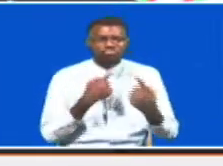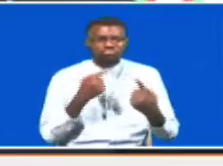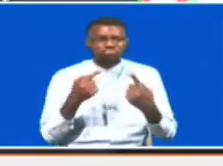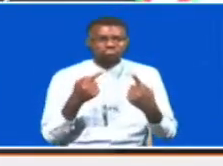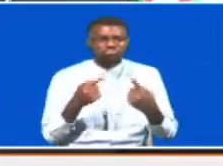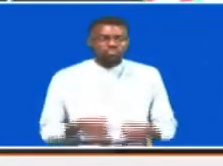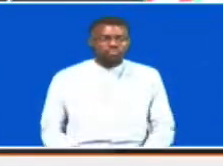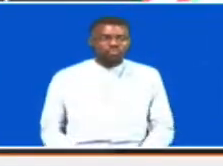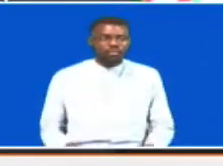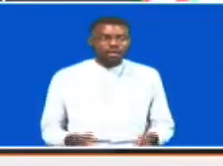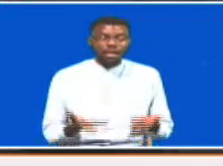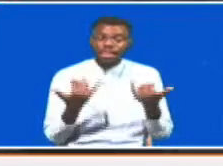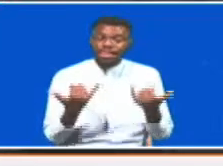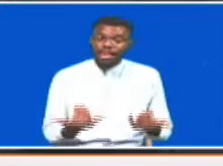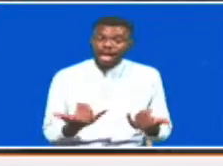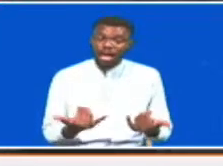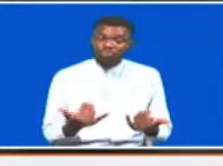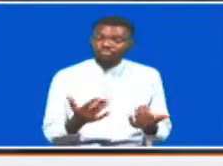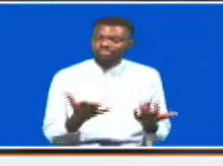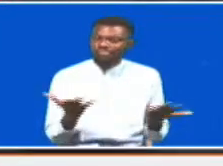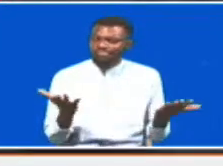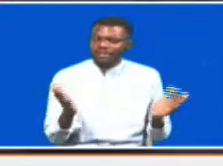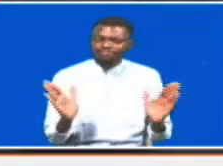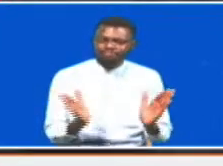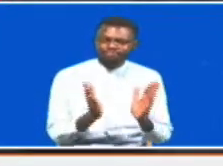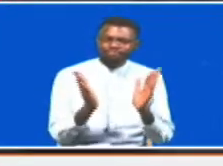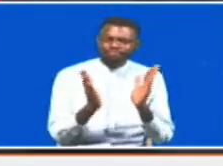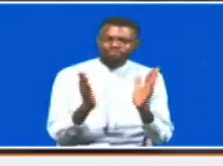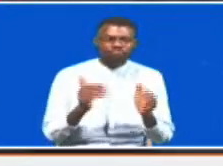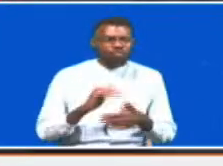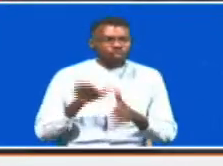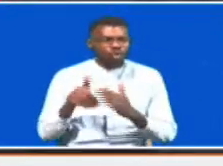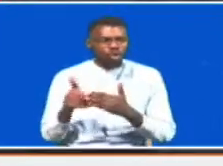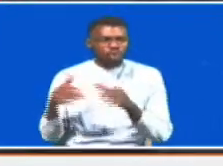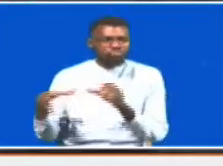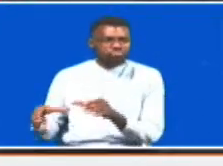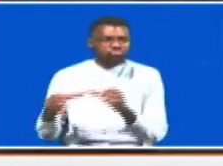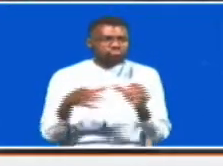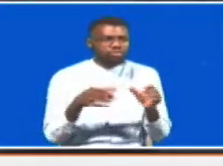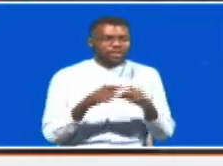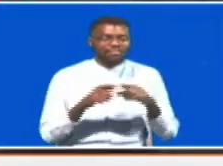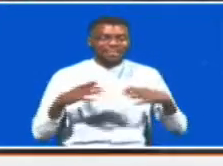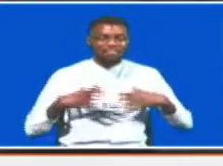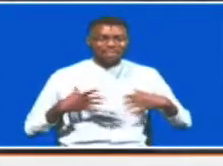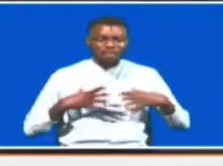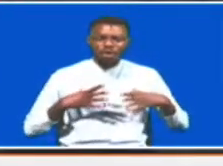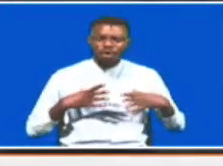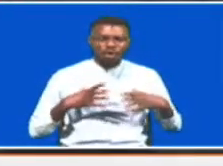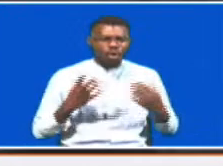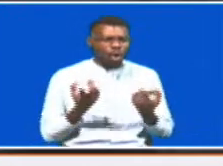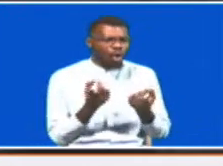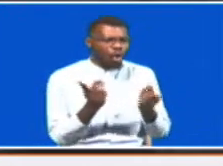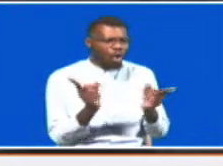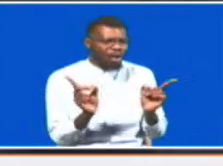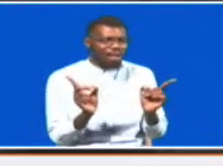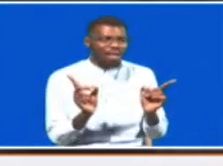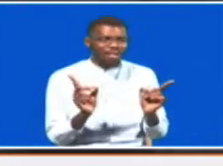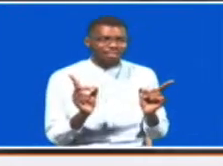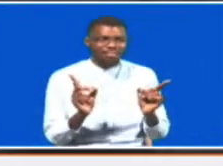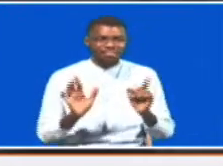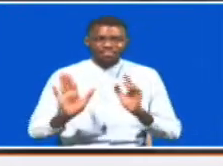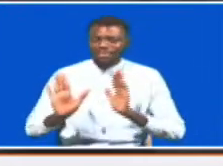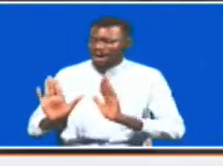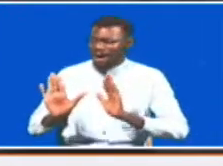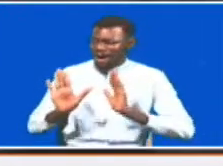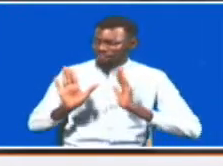therefore wish to encourage all parties and citizens at large to refrain